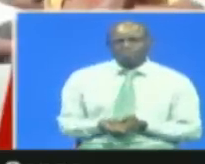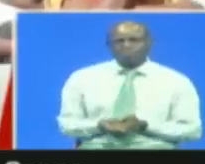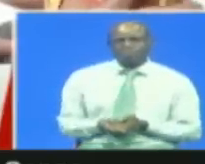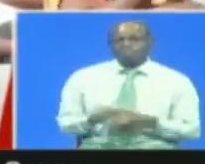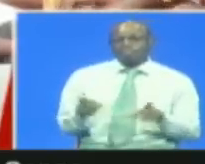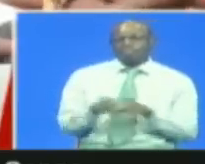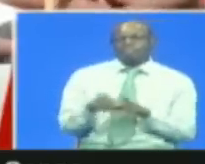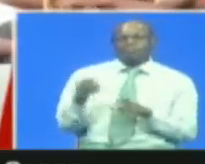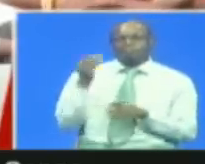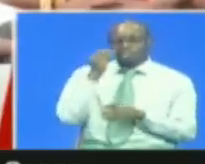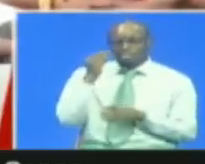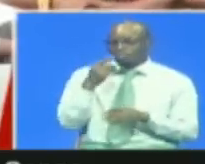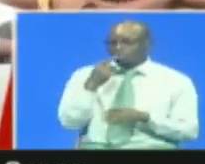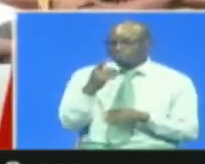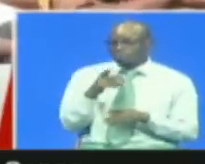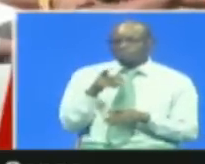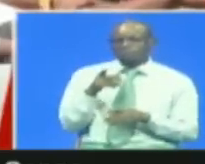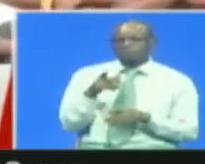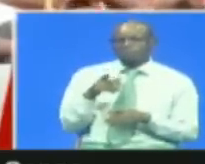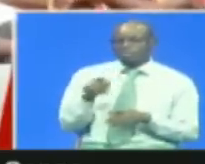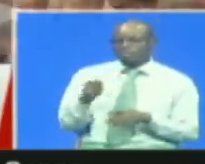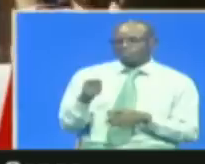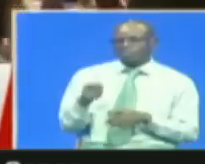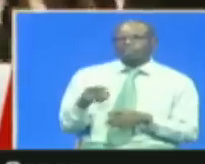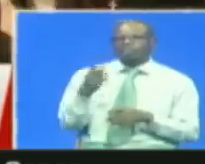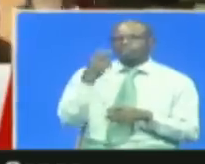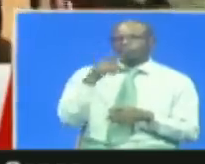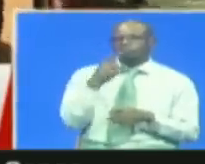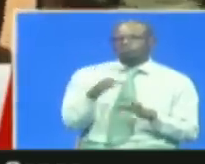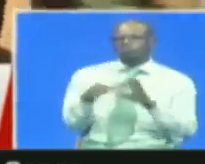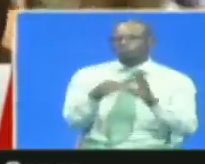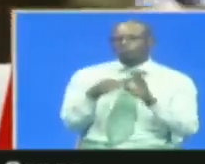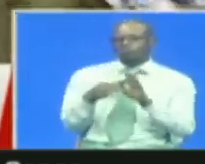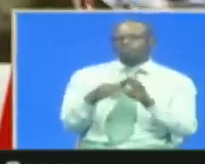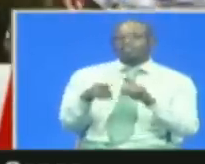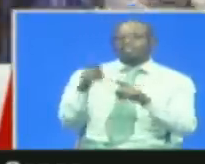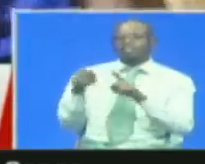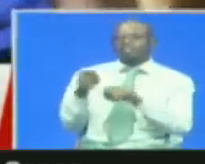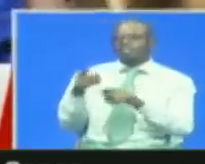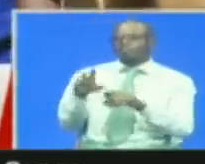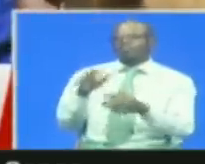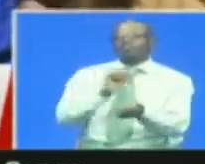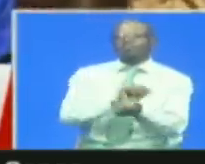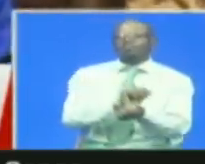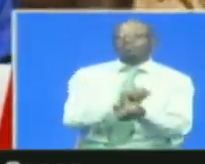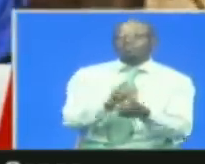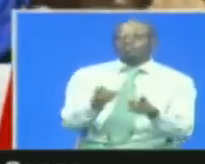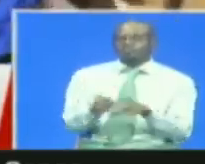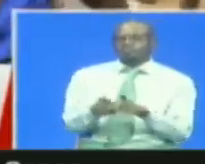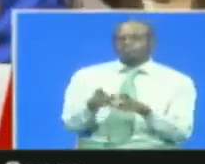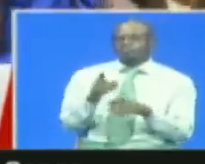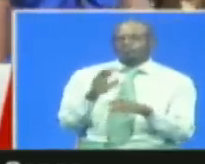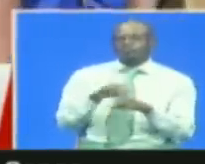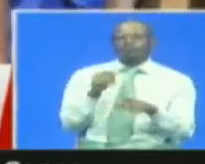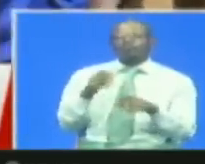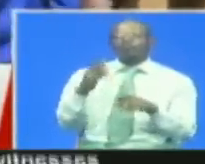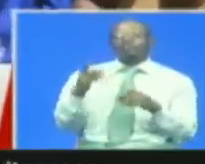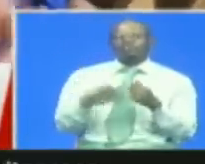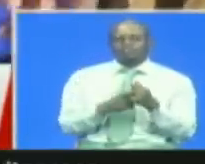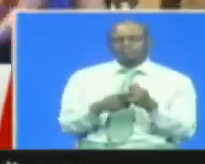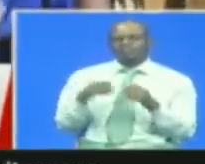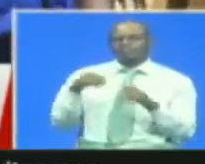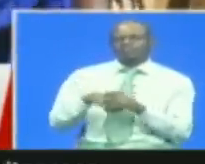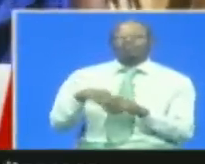Matiang'i says a key suspect believed to be coordinating the killings has been arrested. He said to be from Kawangware in